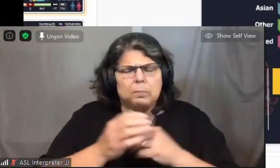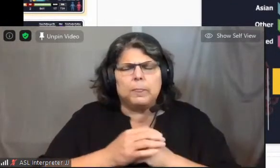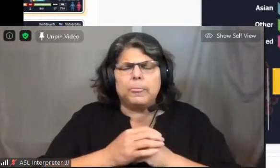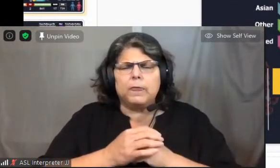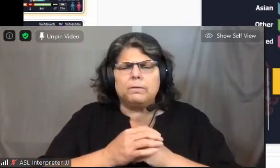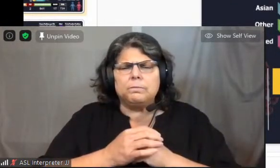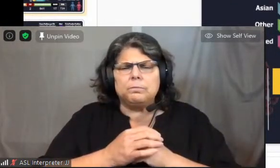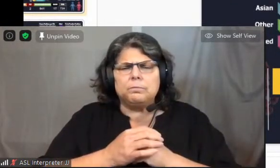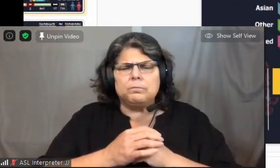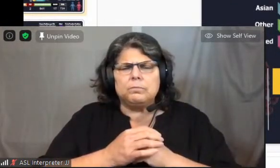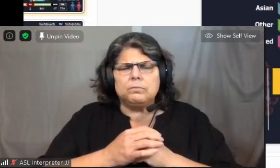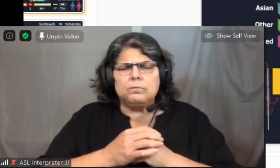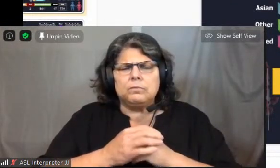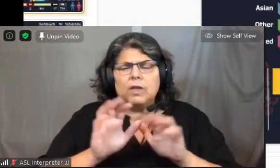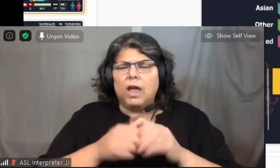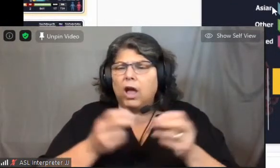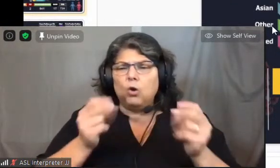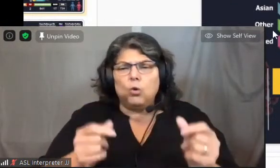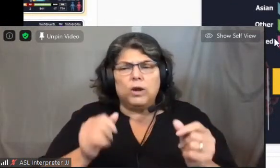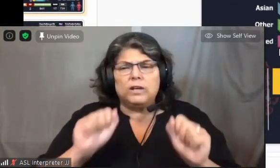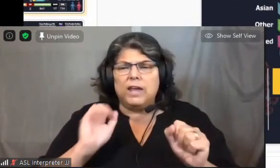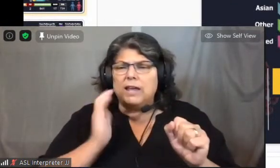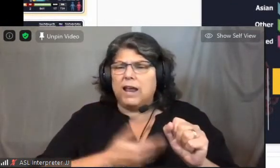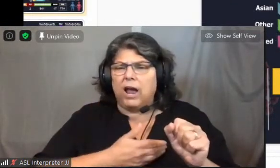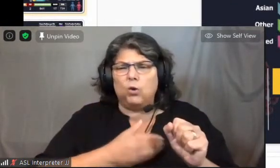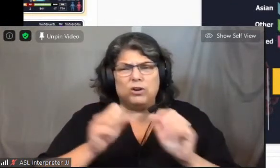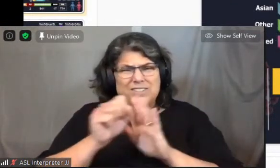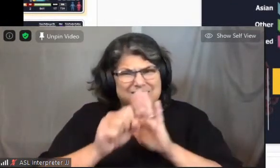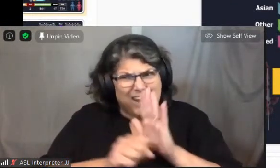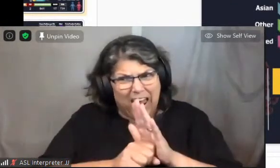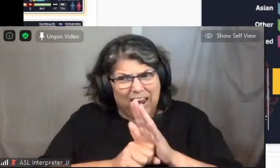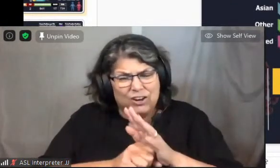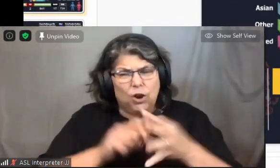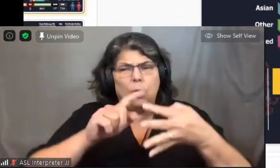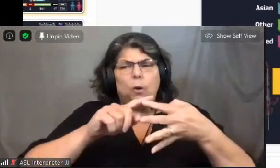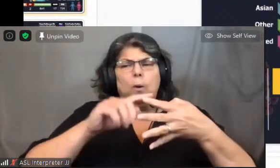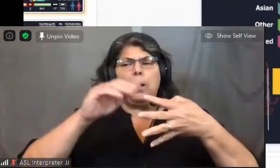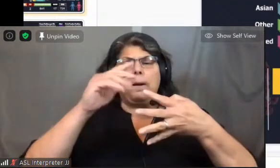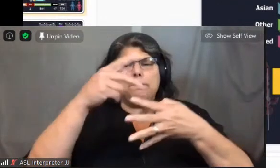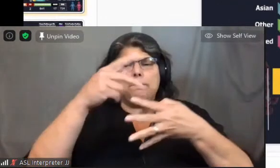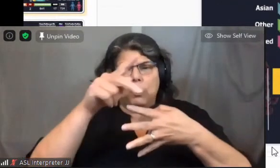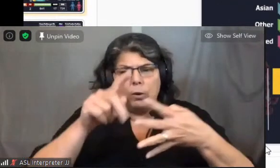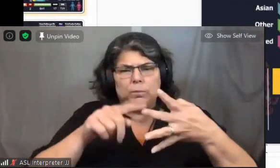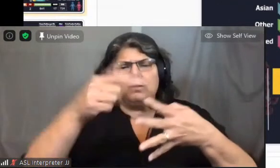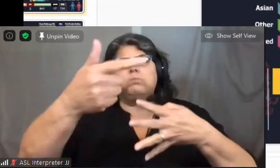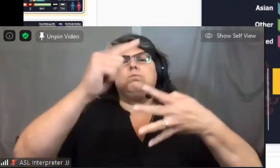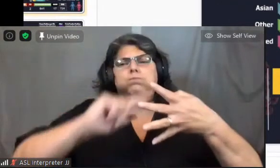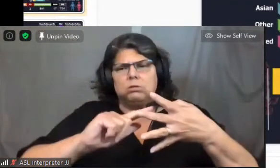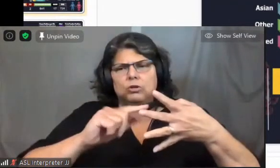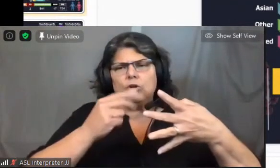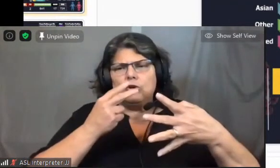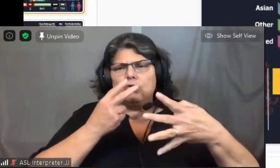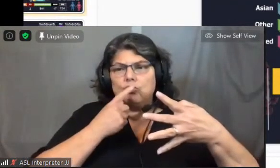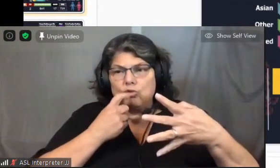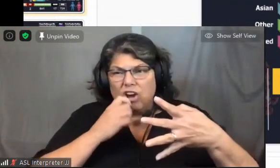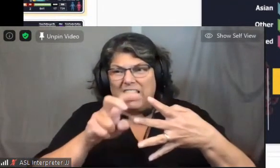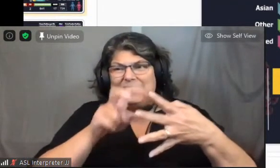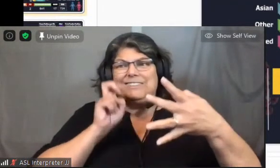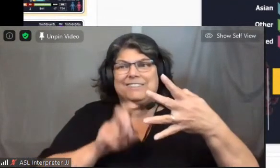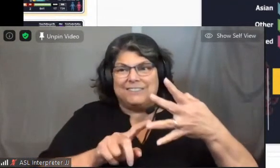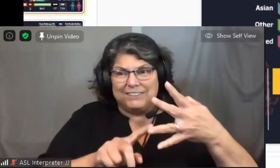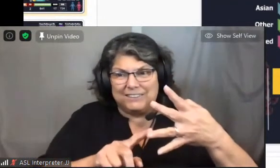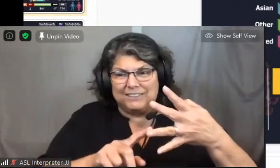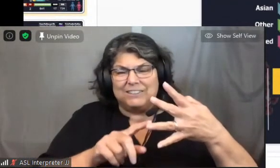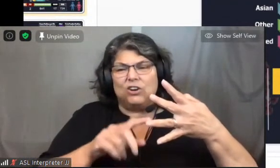through this, purple, red, orange, yellow tier structure? Well, they look at